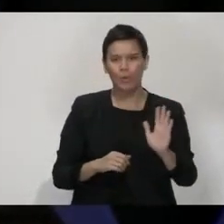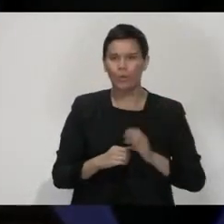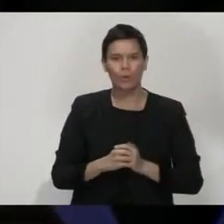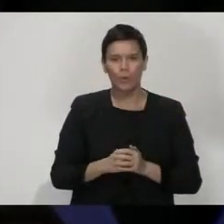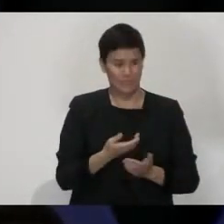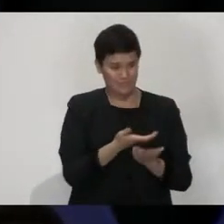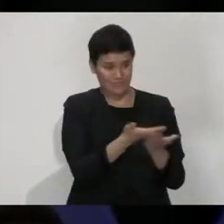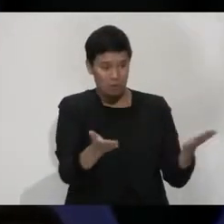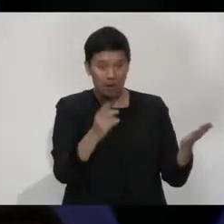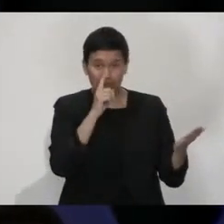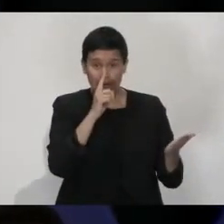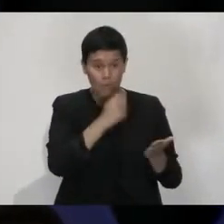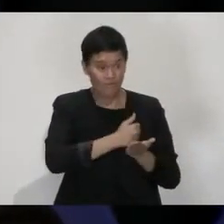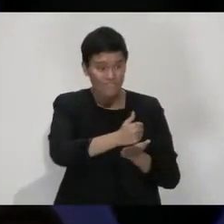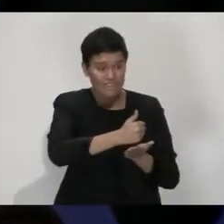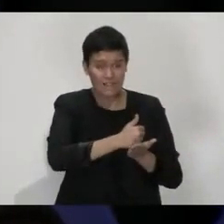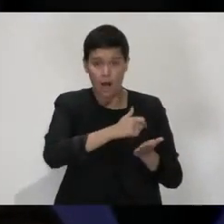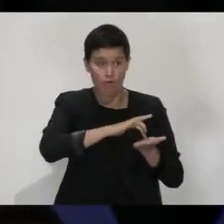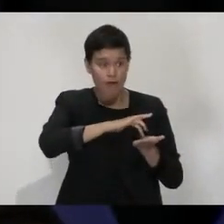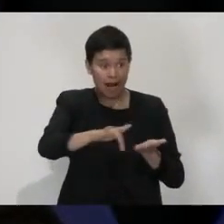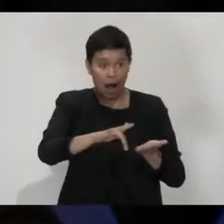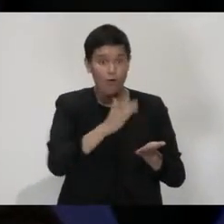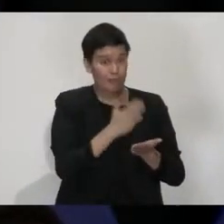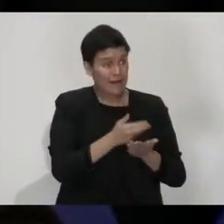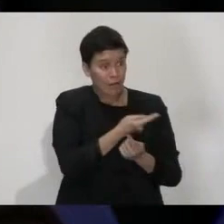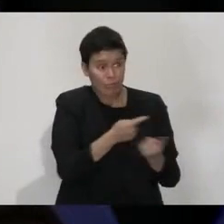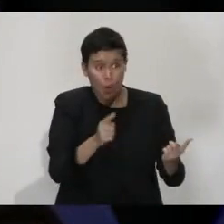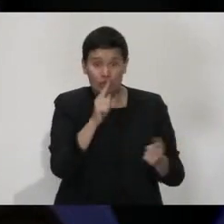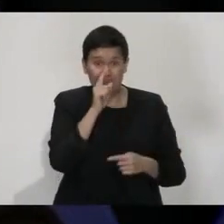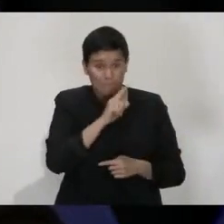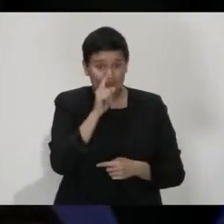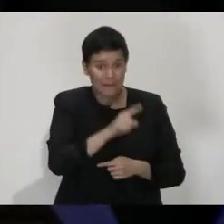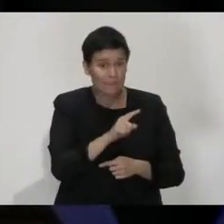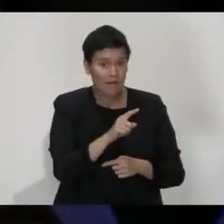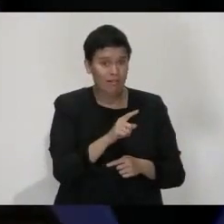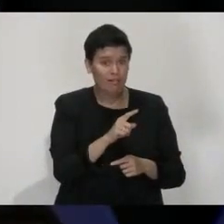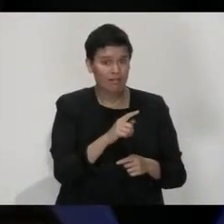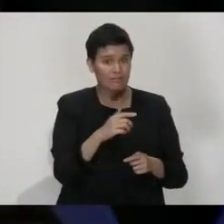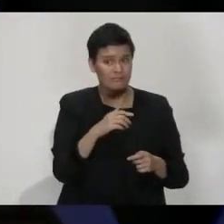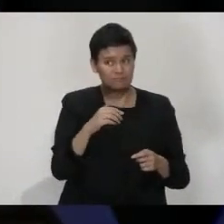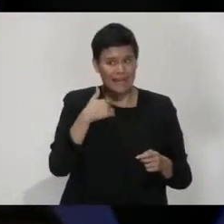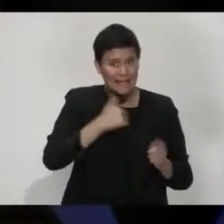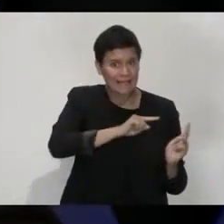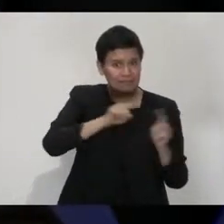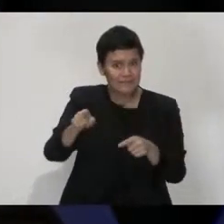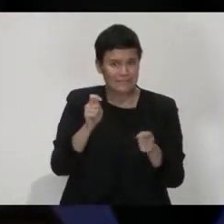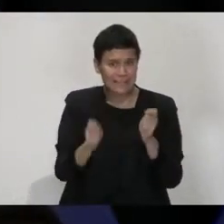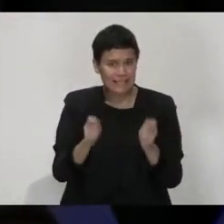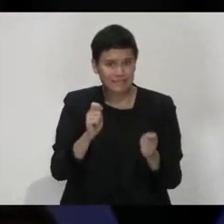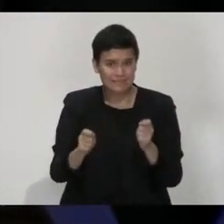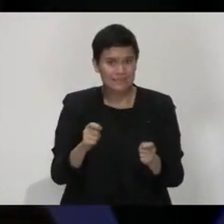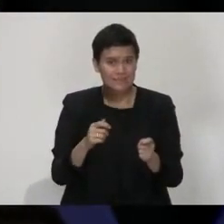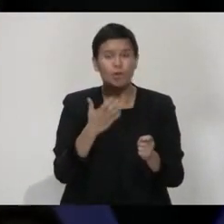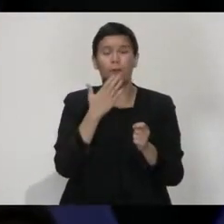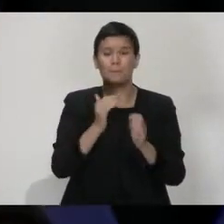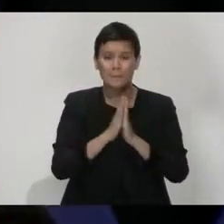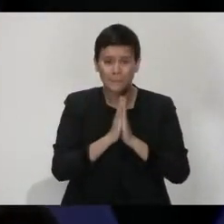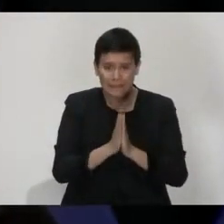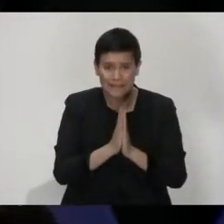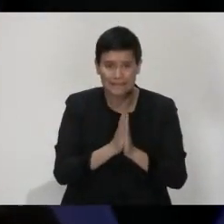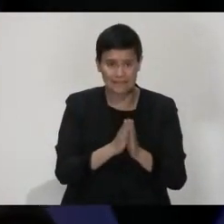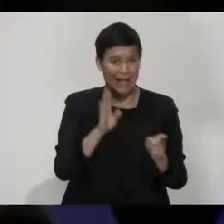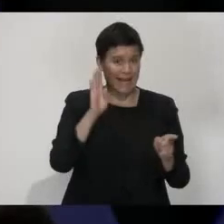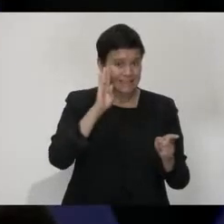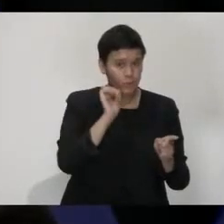know that this outbreak has been prevalent in. That is why they have been set up there. It is purely for health reasons. Please listen to your